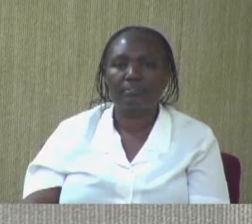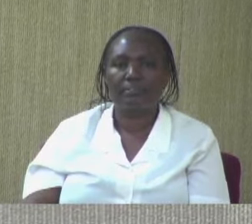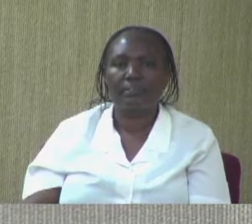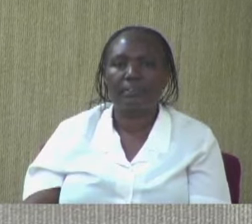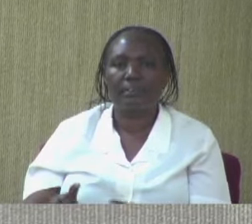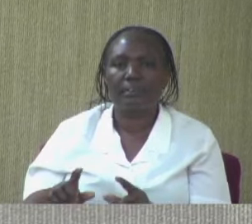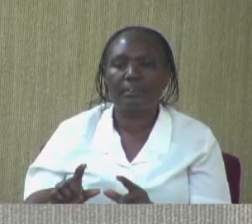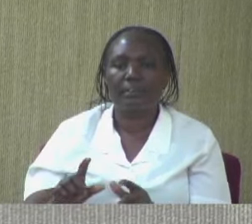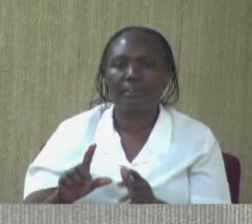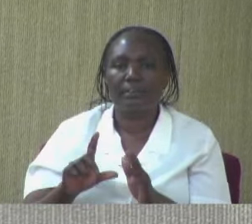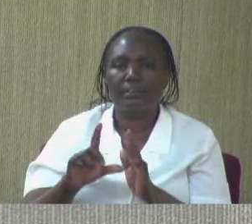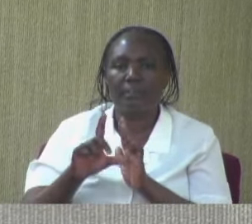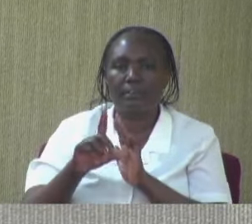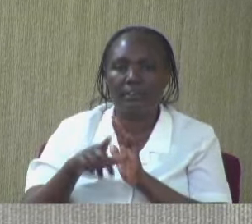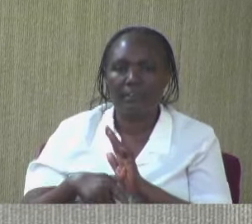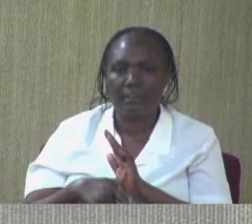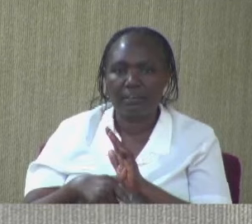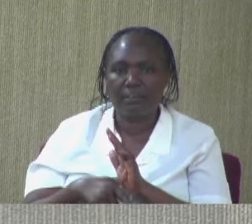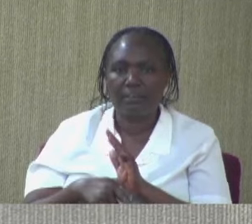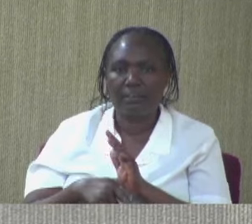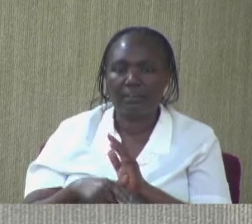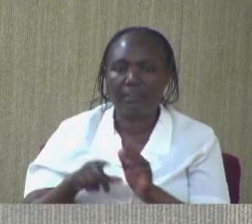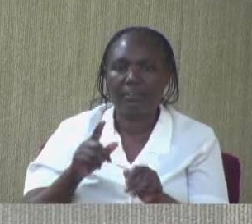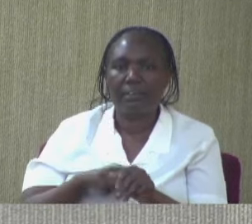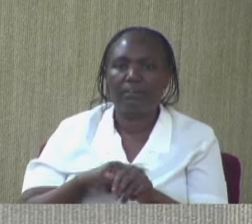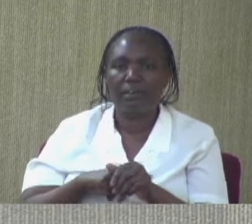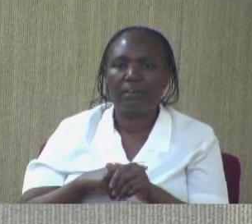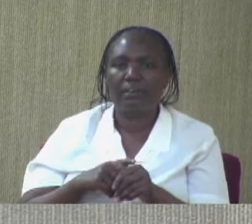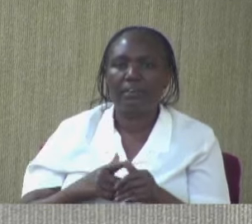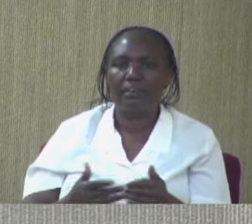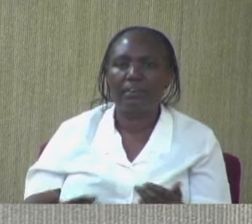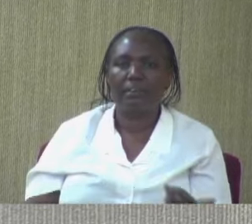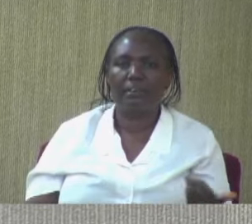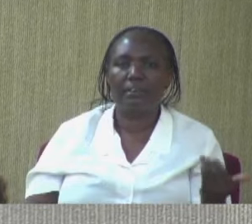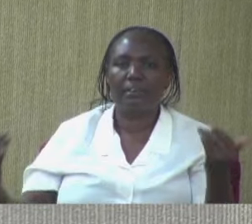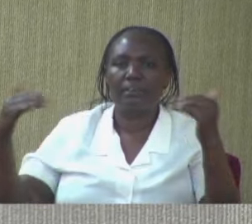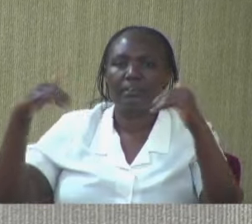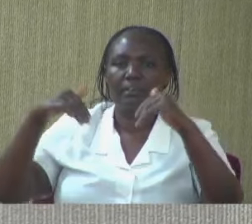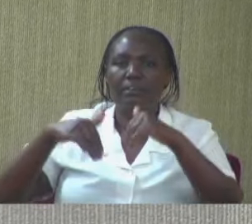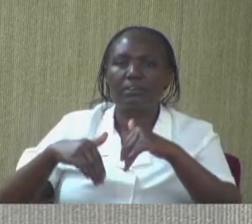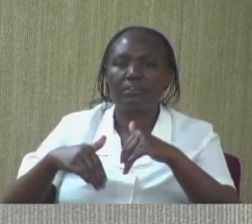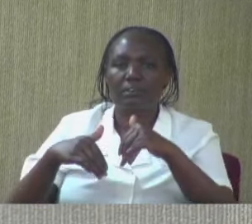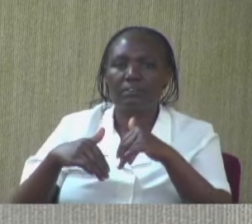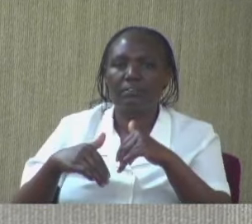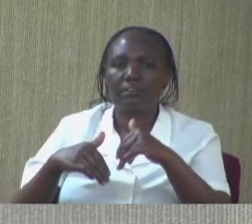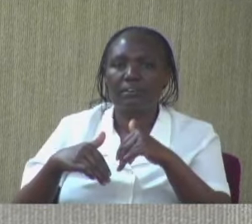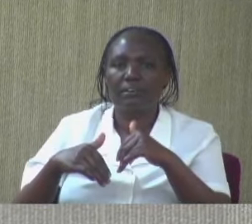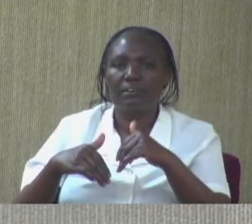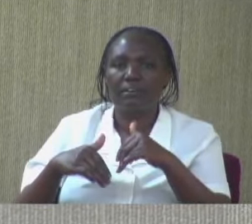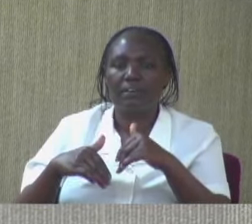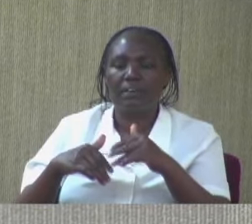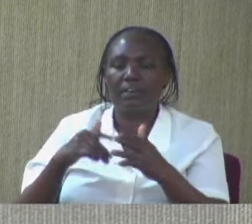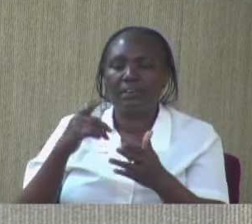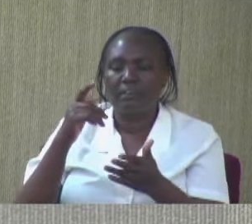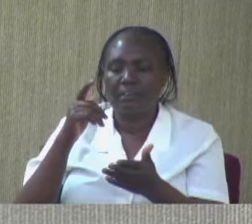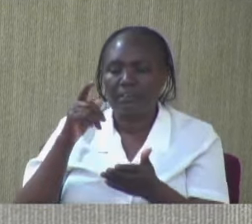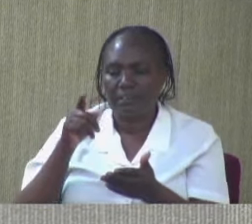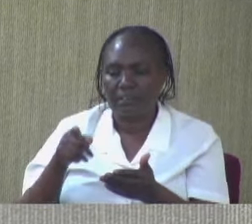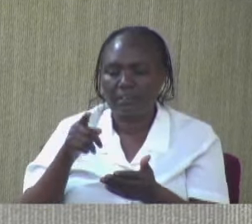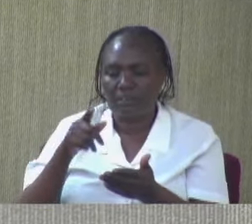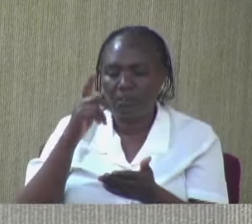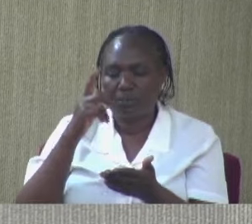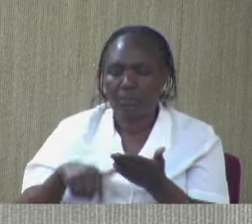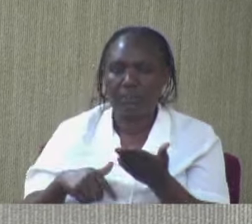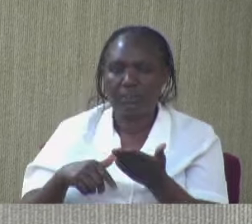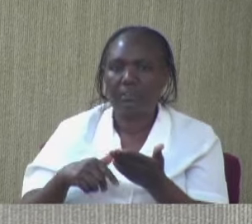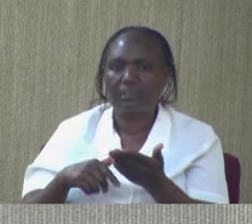Later on, when they were in general conference meeting session, listen to this statement she made at the general conference